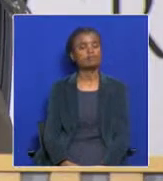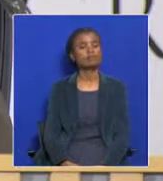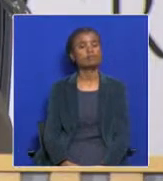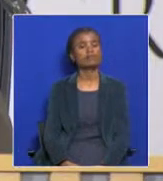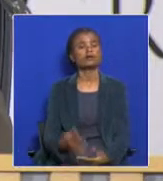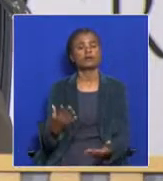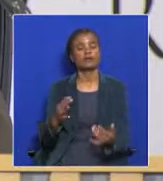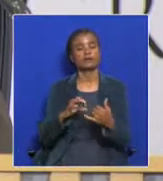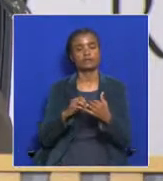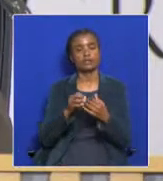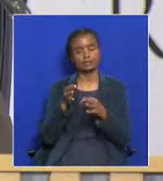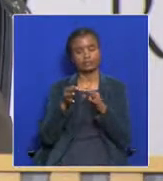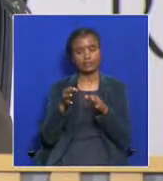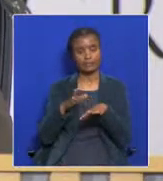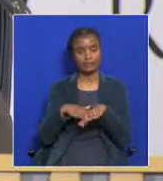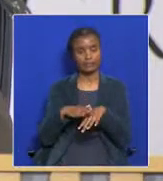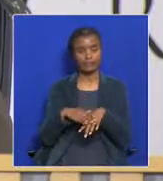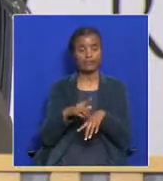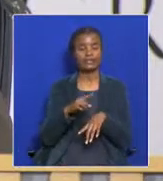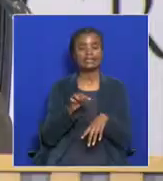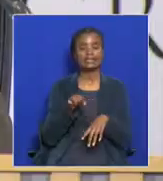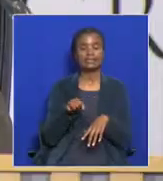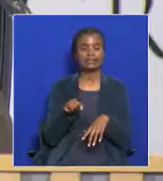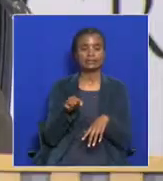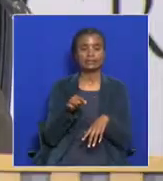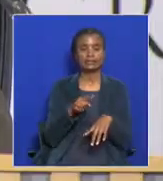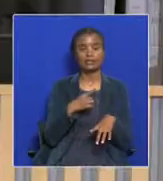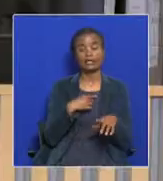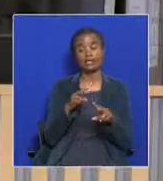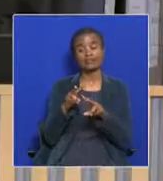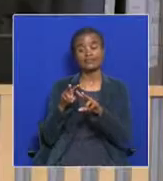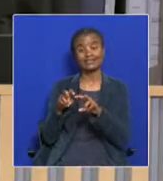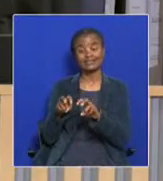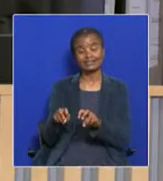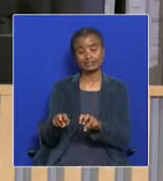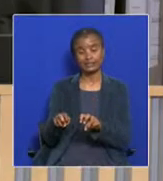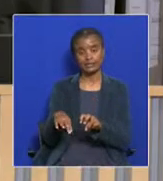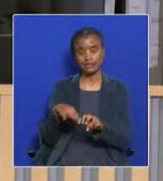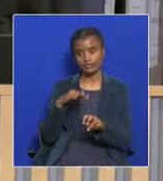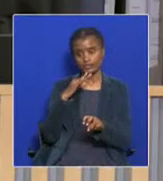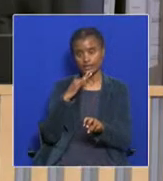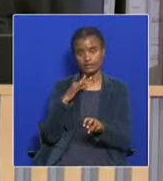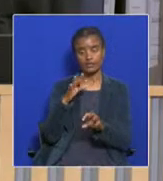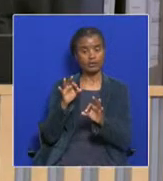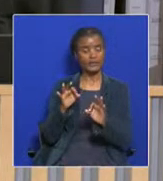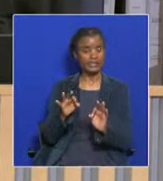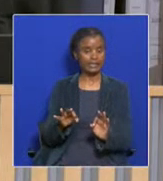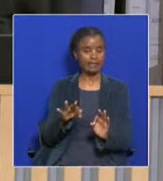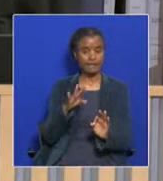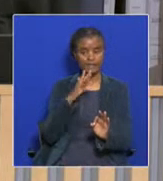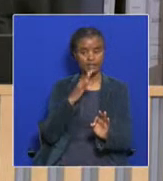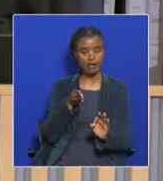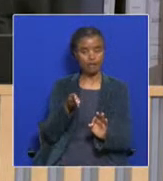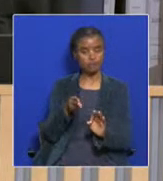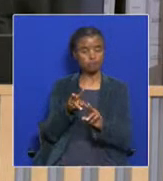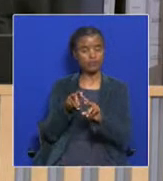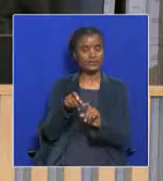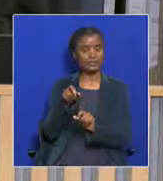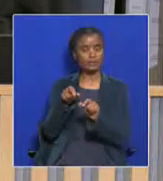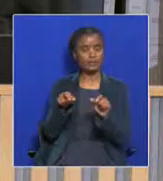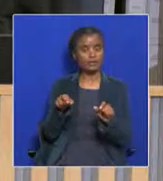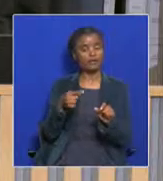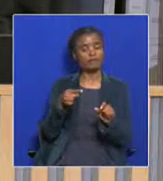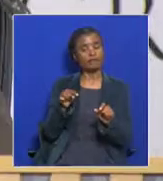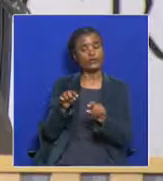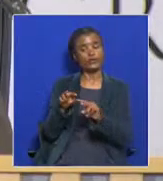I said we did not investigate it, when I say that, it means officially we were not the investigating officers of the theft of drugs from Port